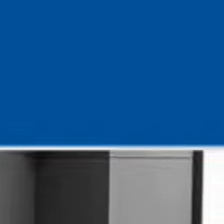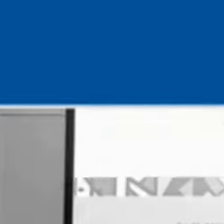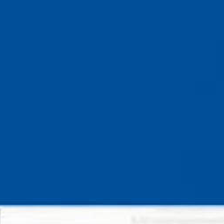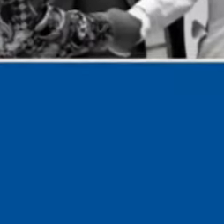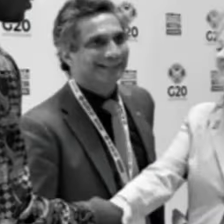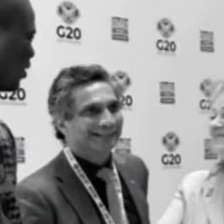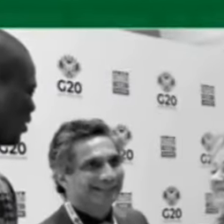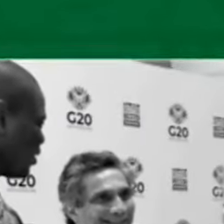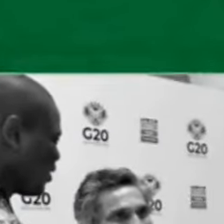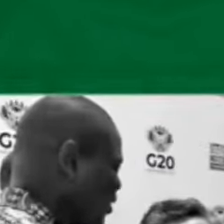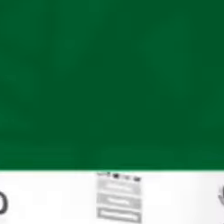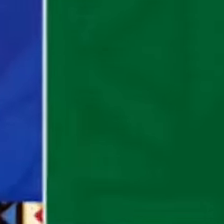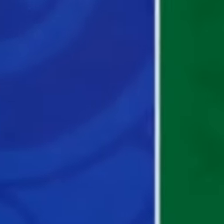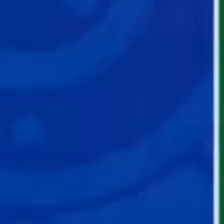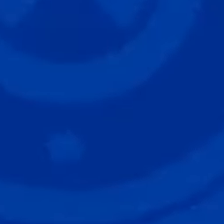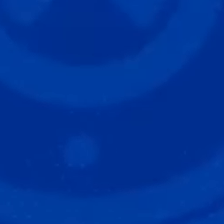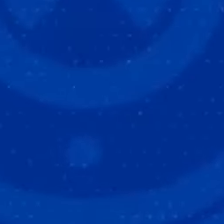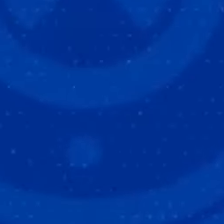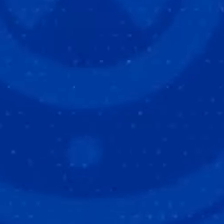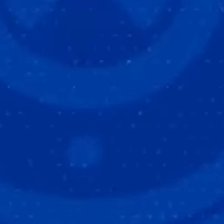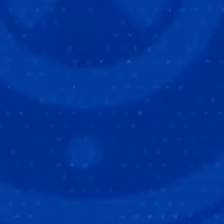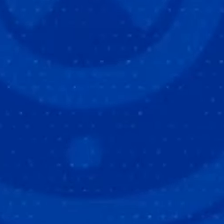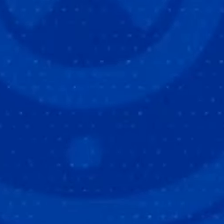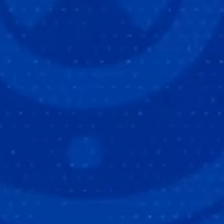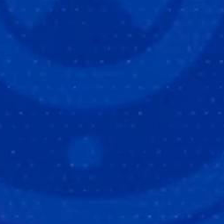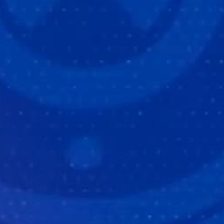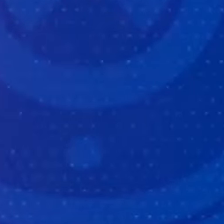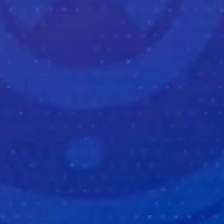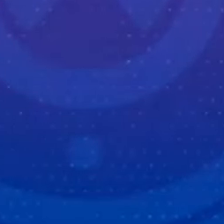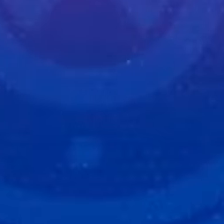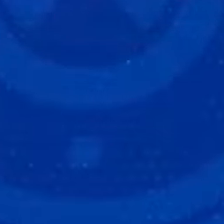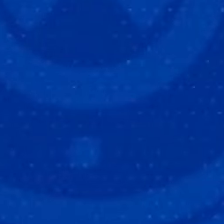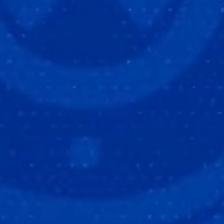host broadcaster of the G20 South Africa 2025.